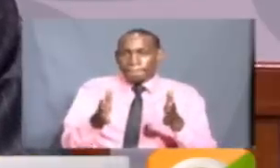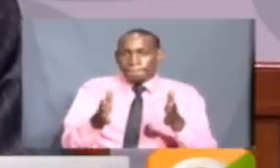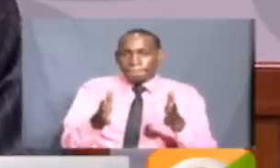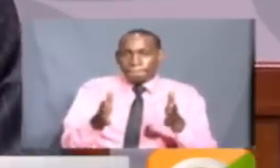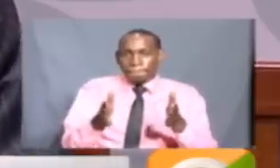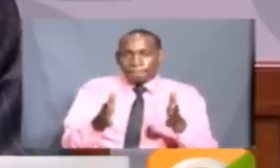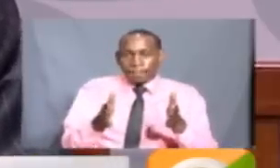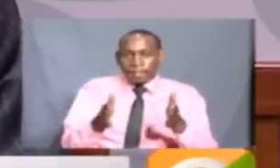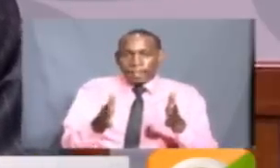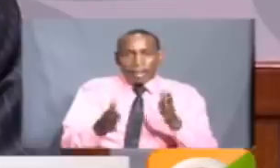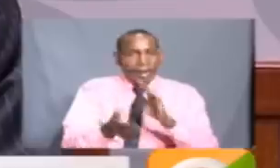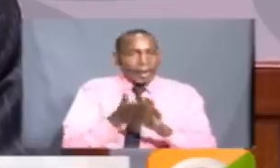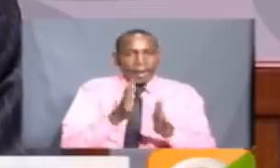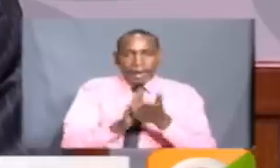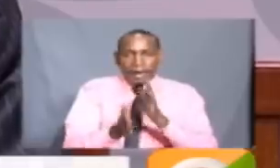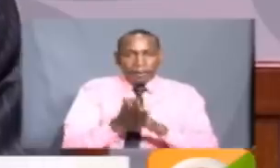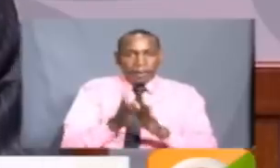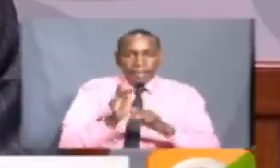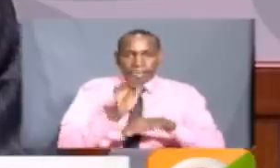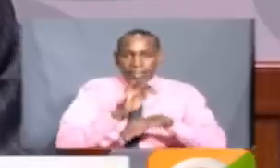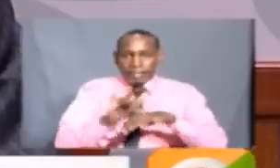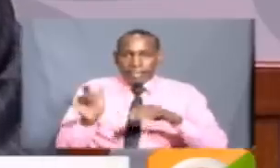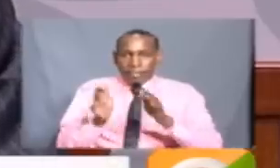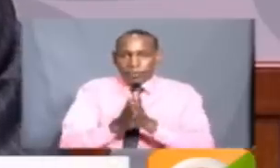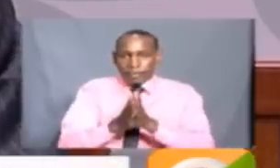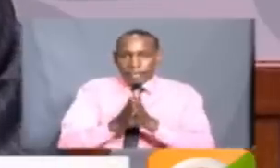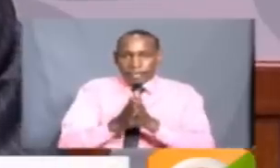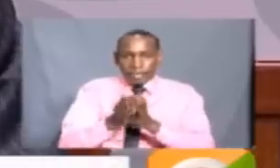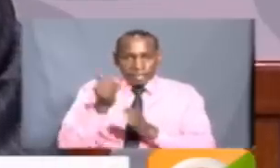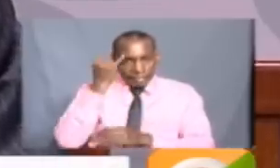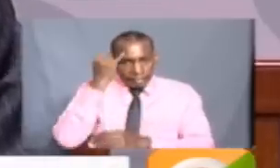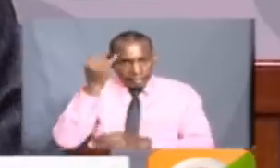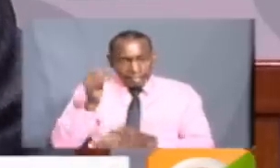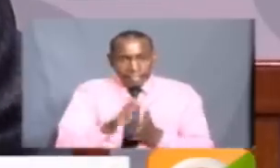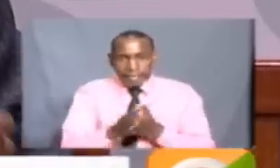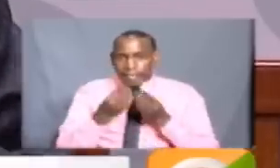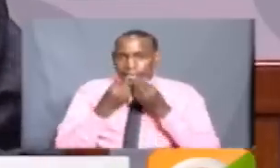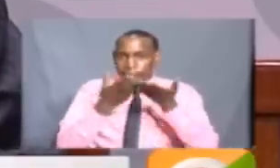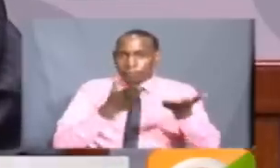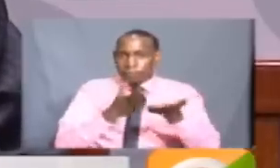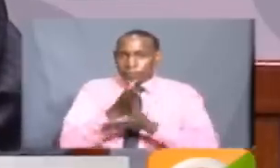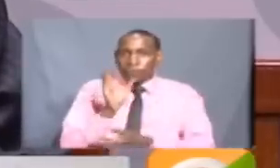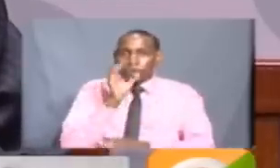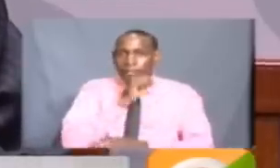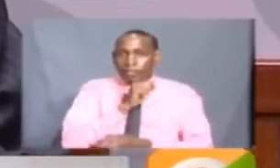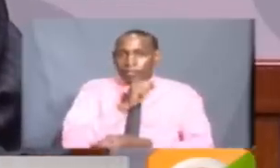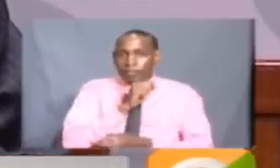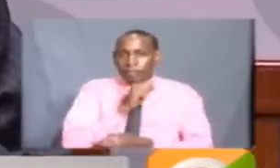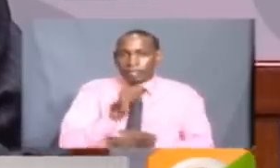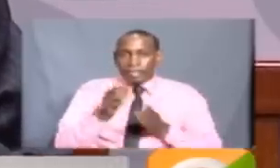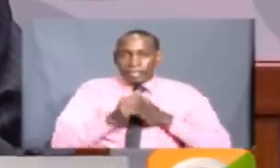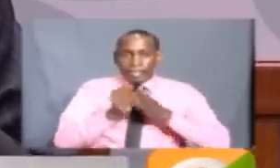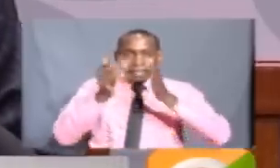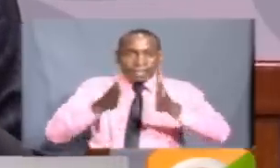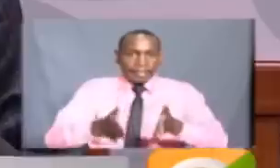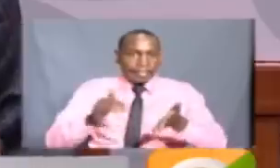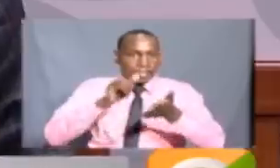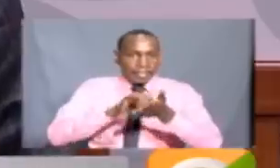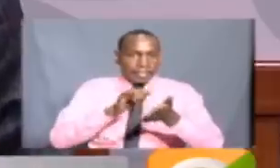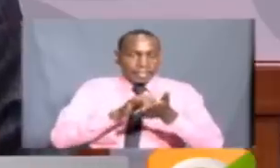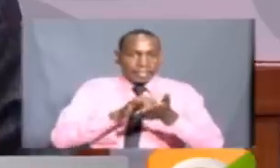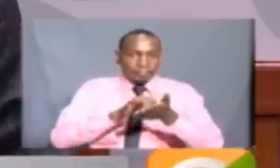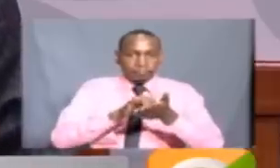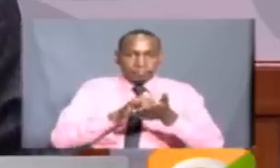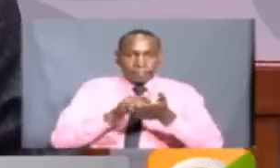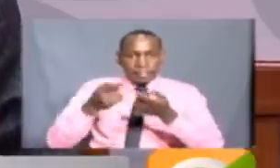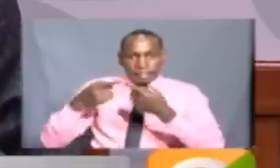without sense and without direction. This will be informed by the assumption on the part of leaders that they are